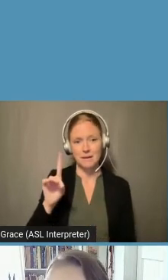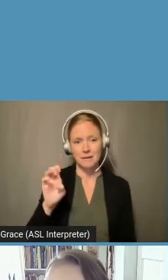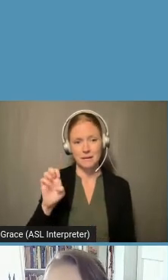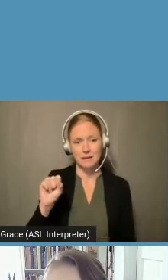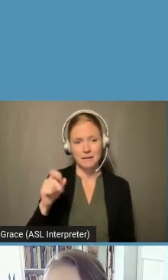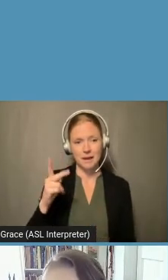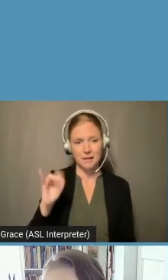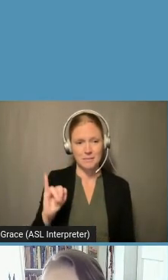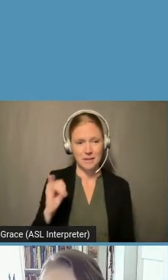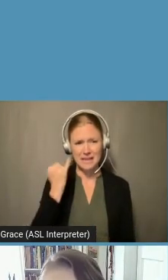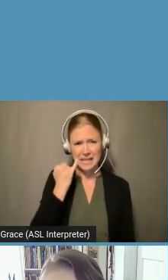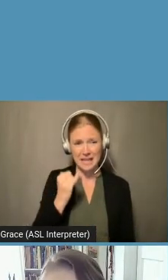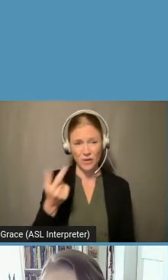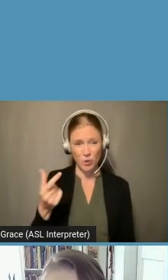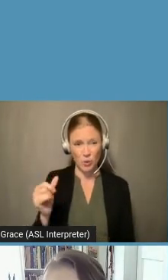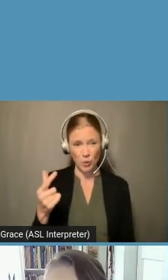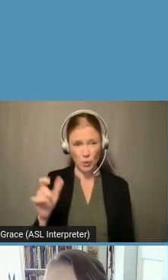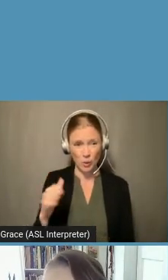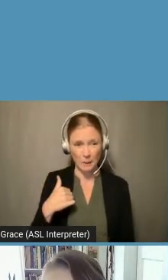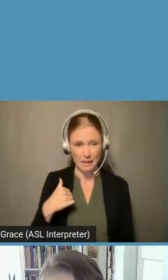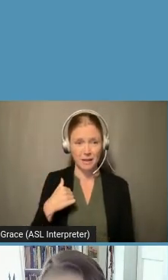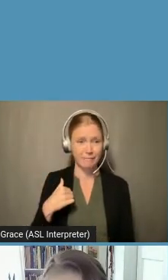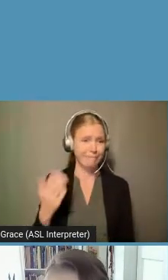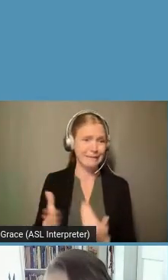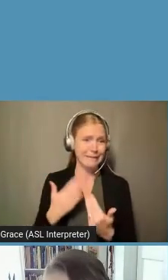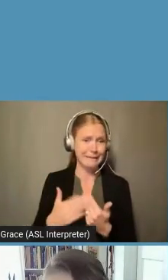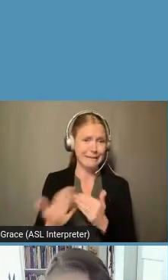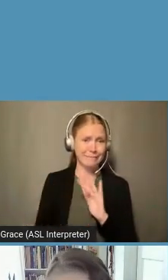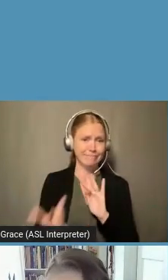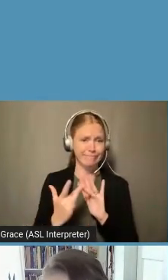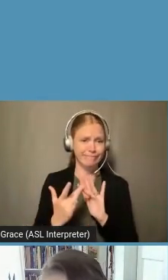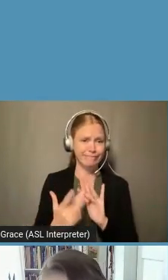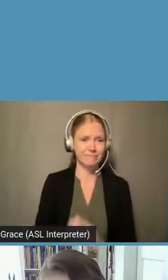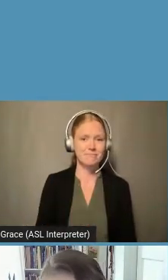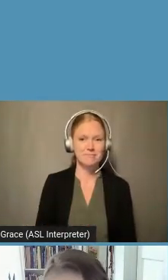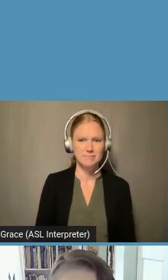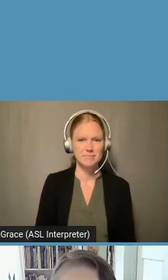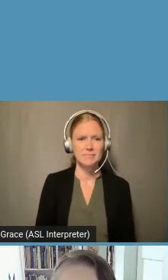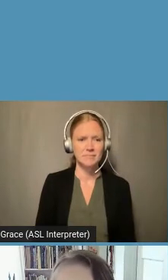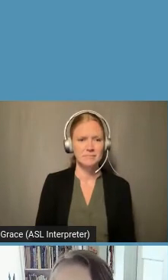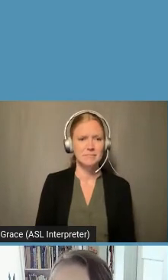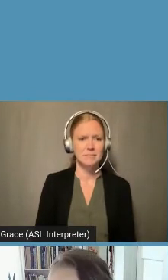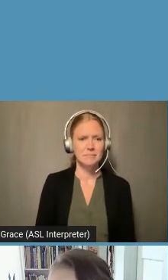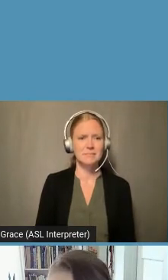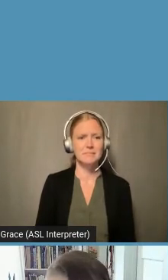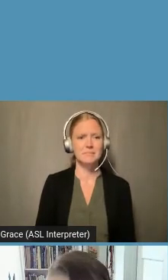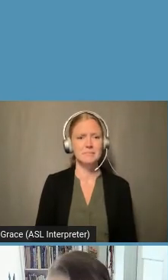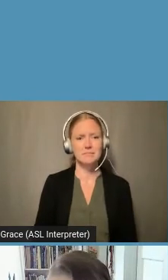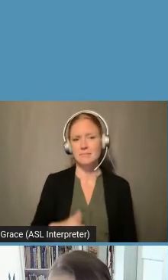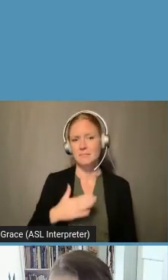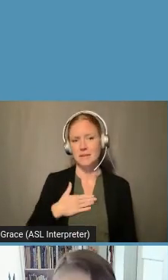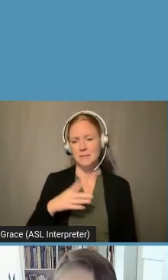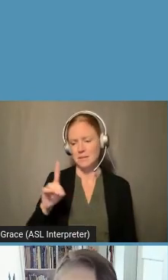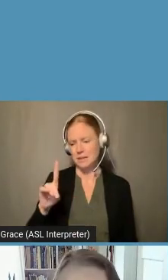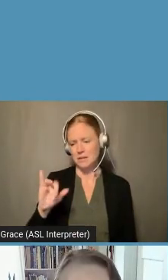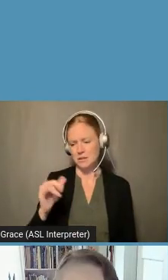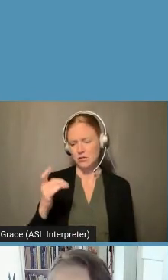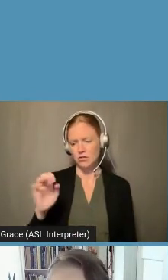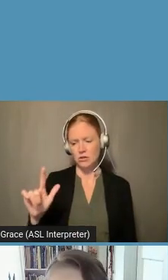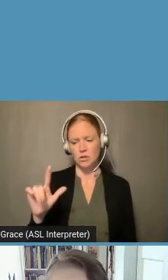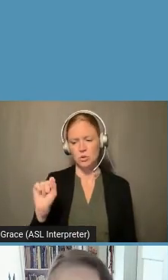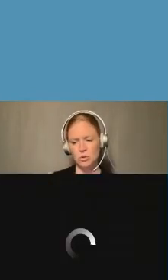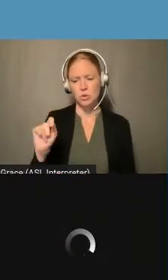So if you Google me, you'll probably find me. So you can find me in all these places. My digital studio, you can find